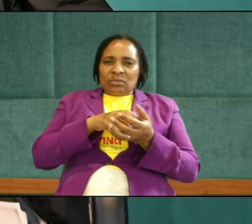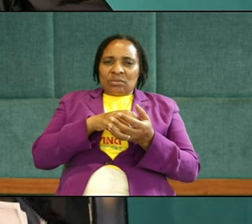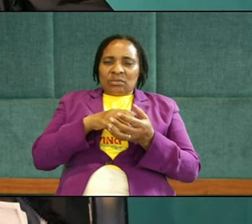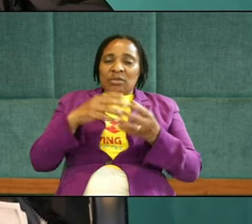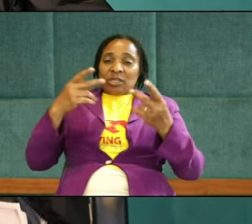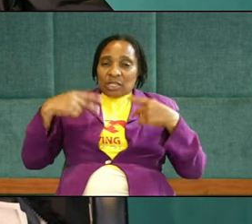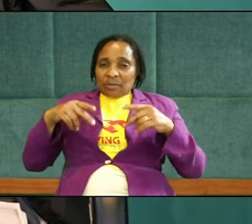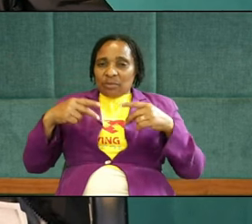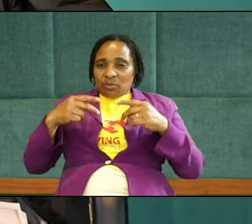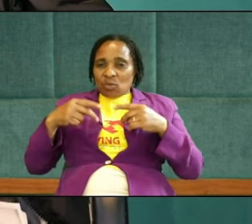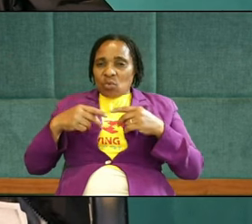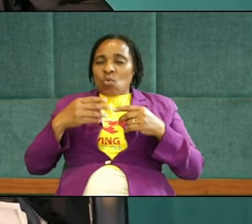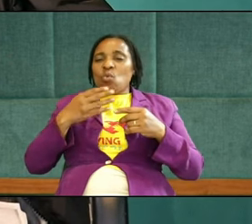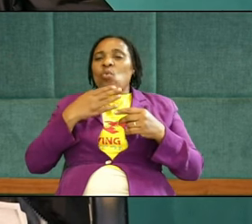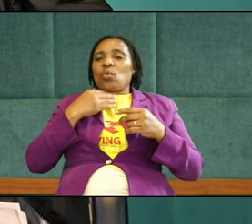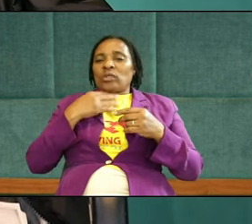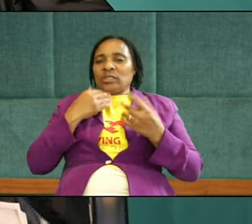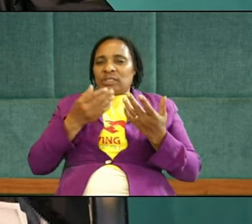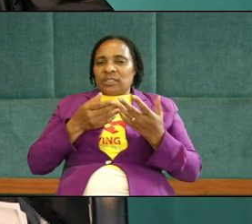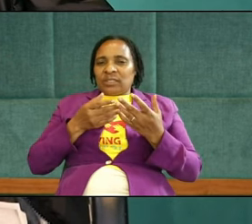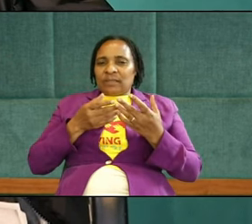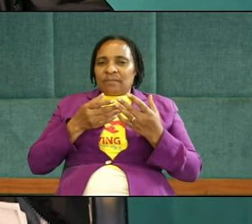The people